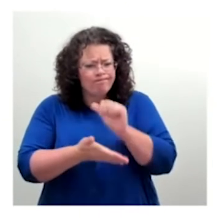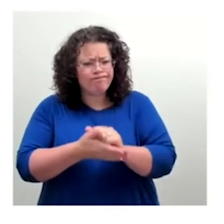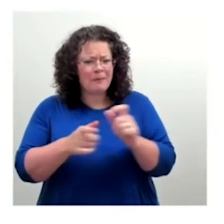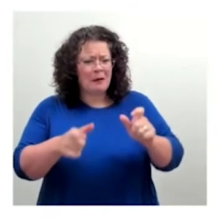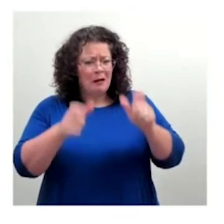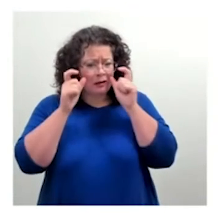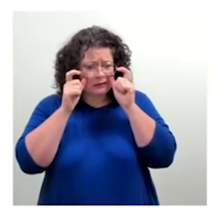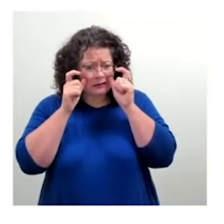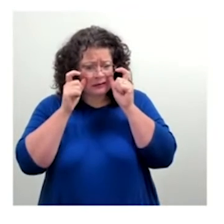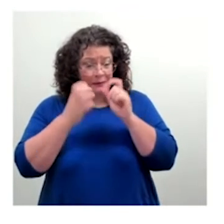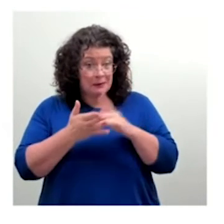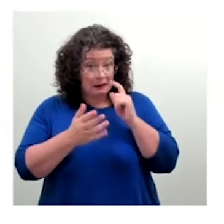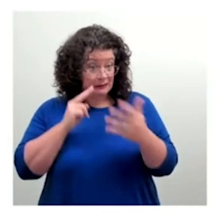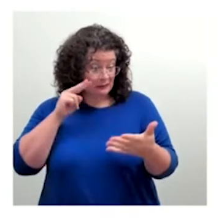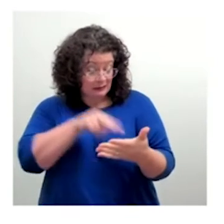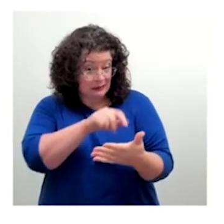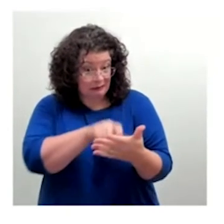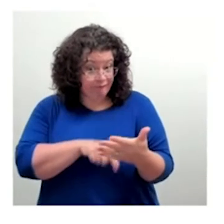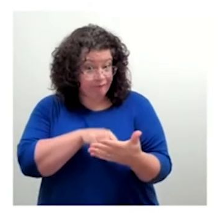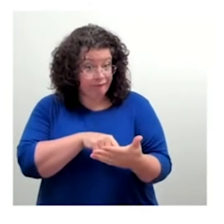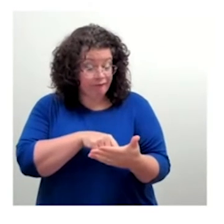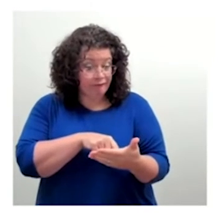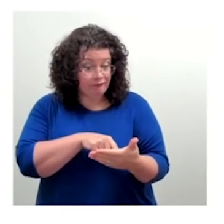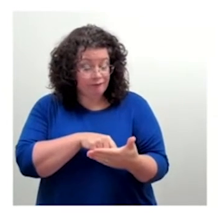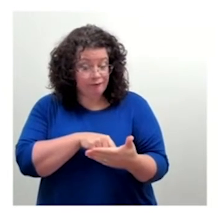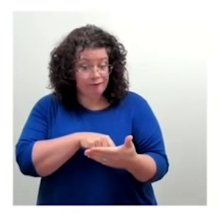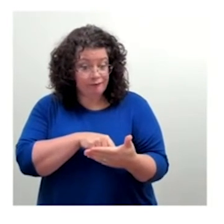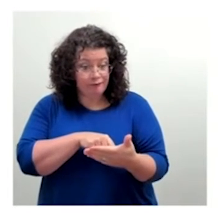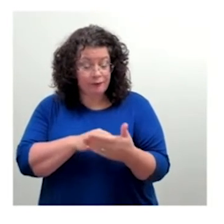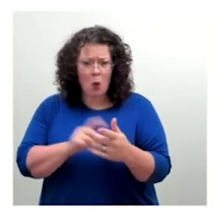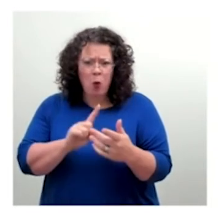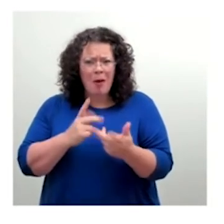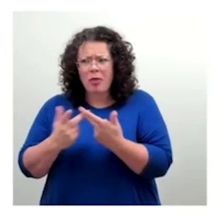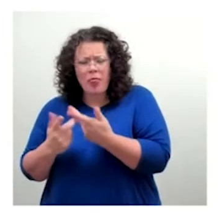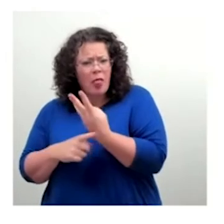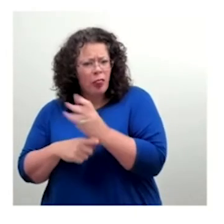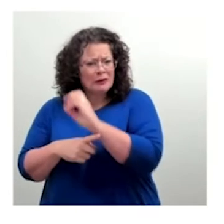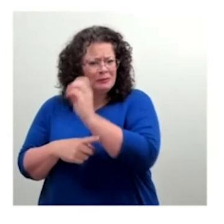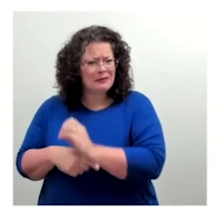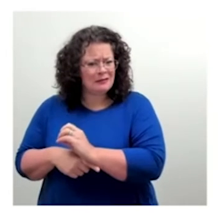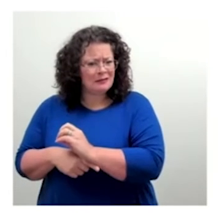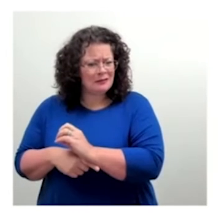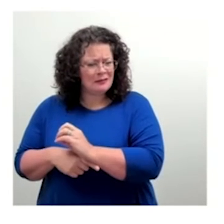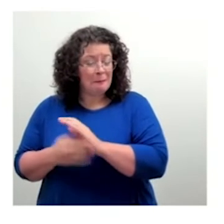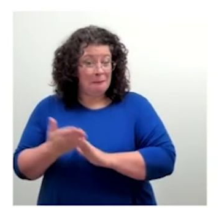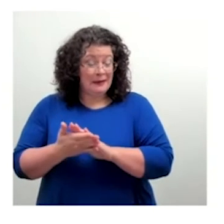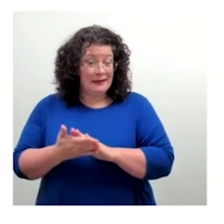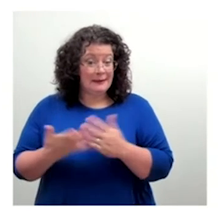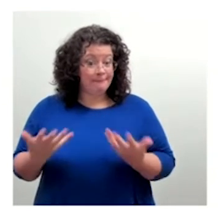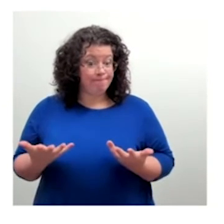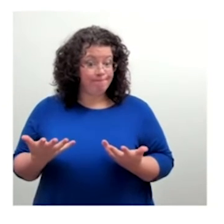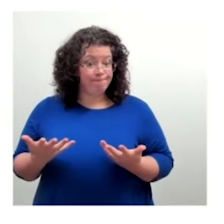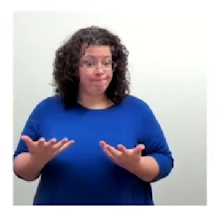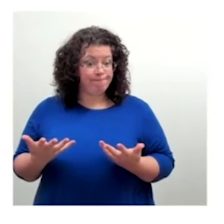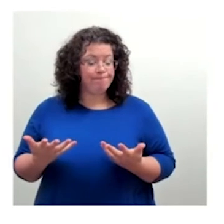30%? Generally speaking, designs like this map would become compromised. You know, if you made everything so big, you'd